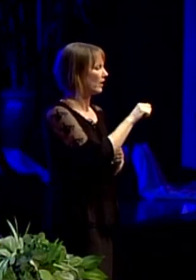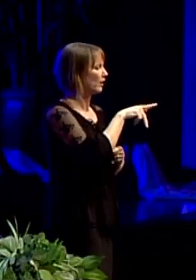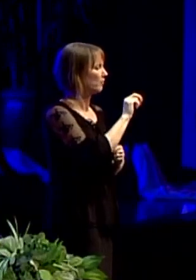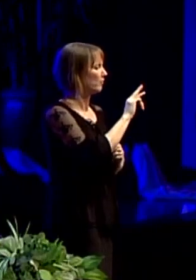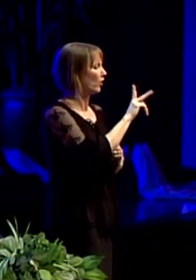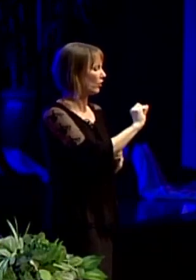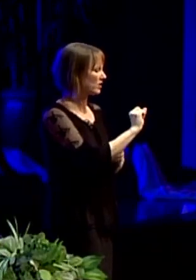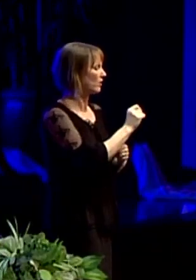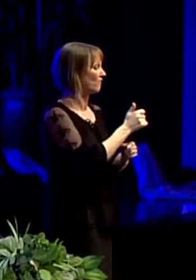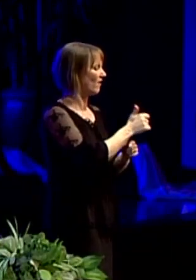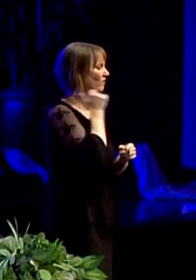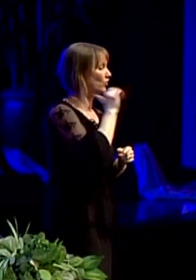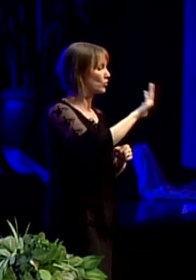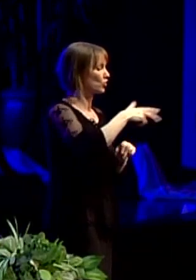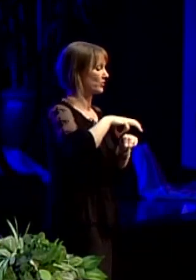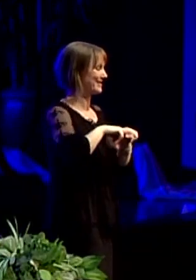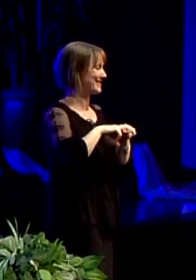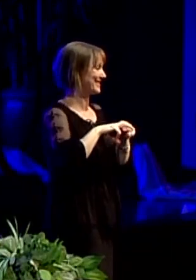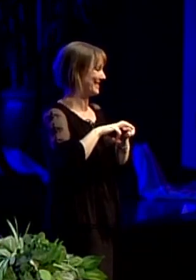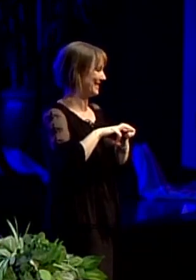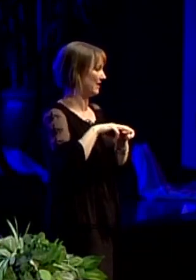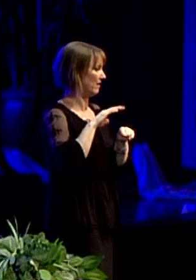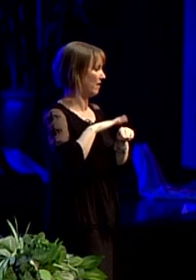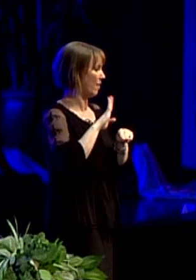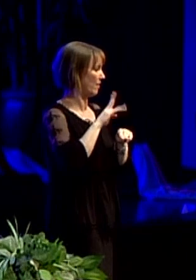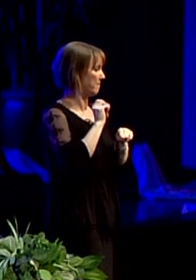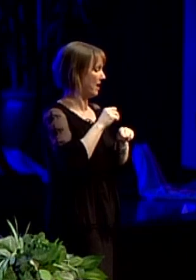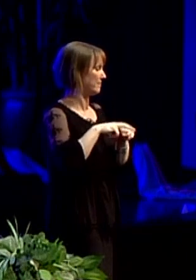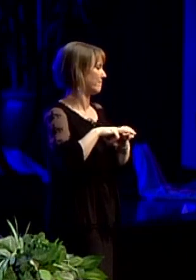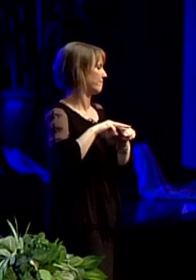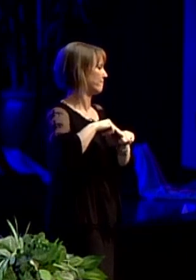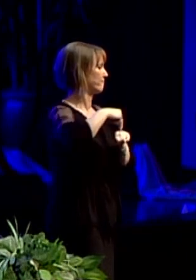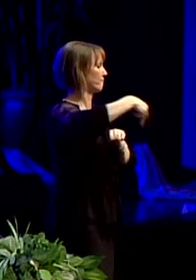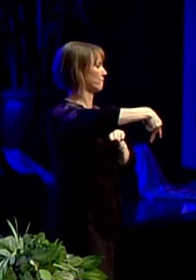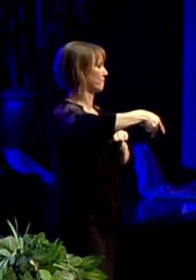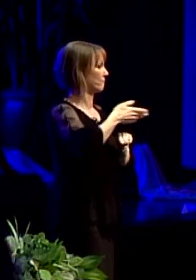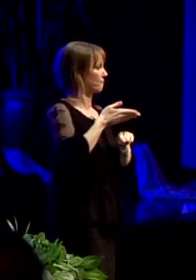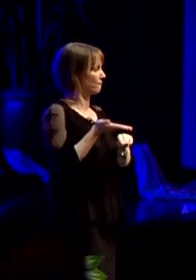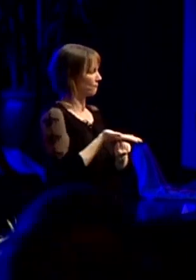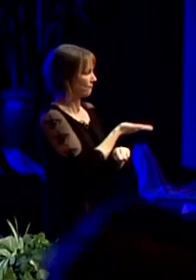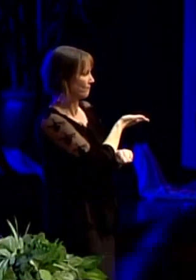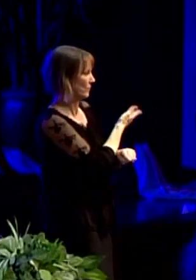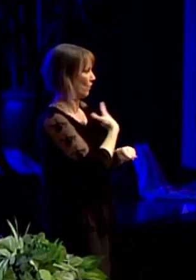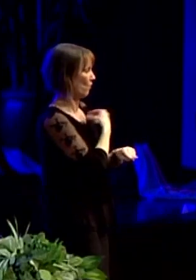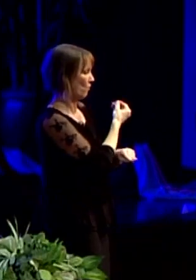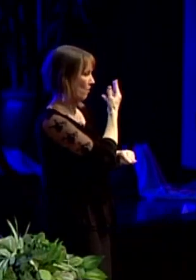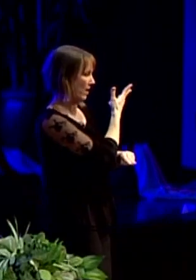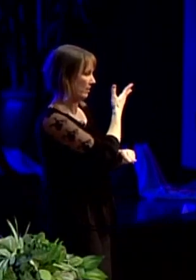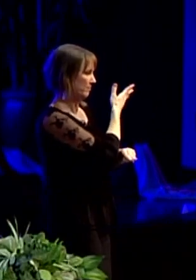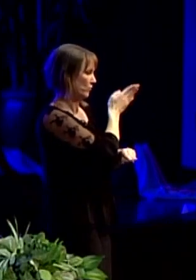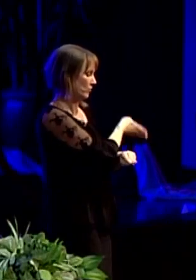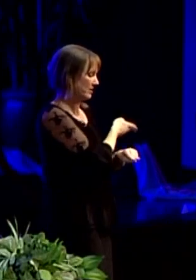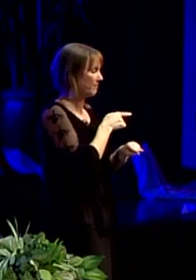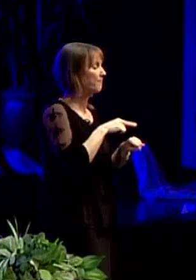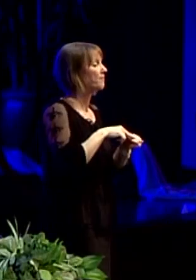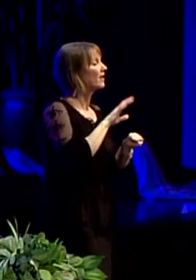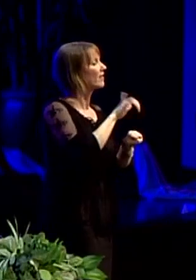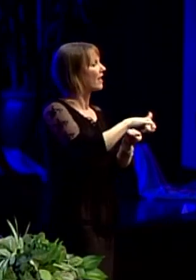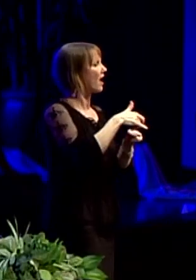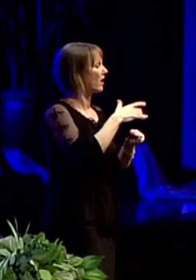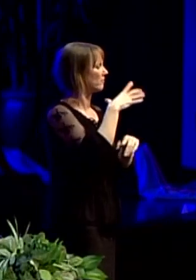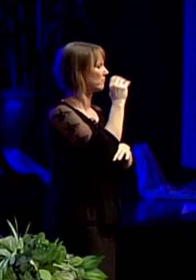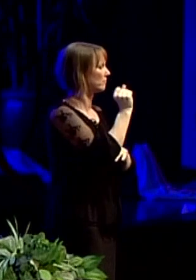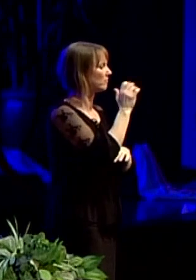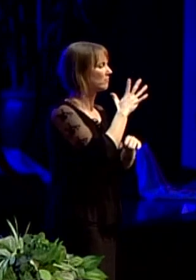to give up her seat on the bus. And this sparked a revolution that ended